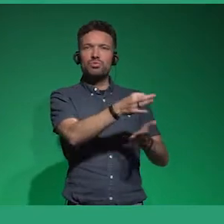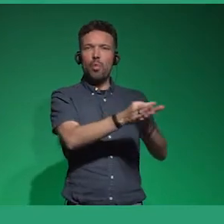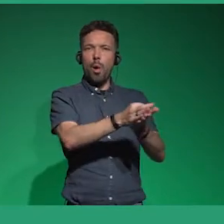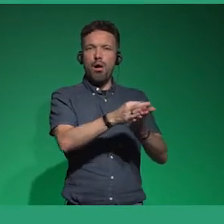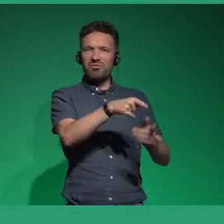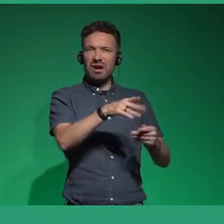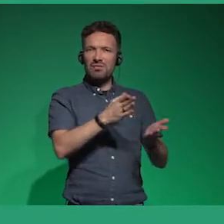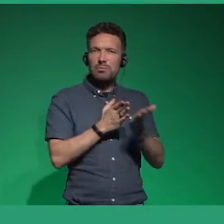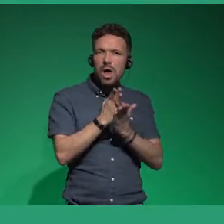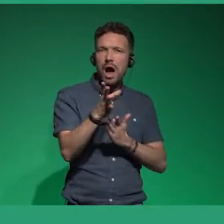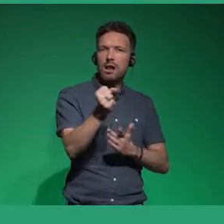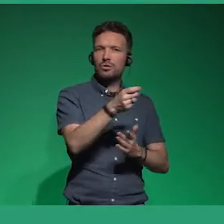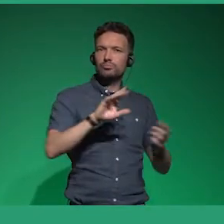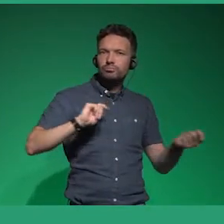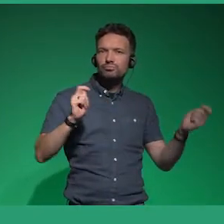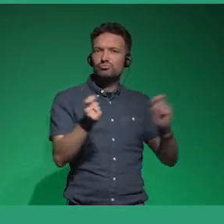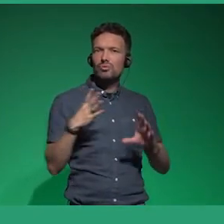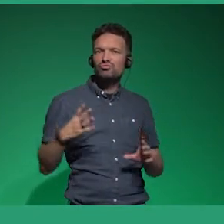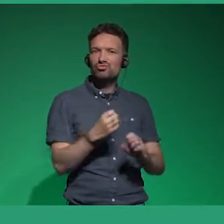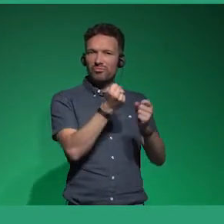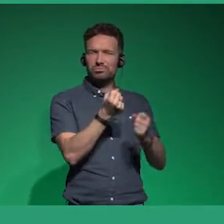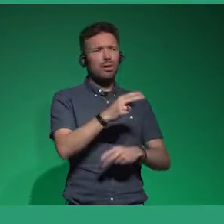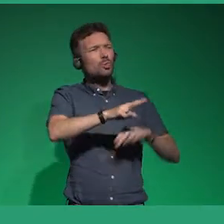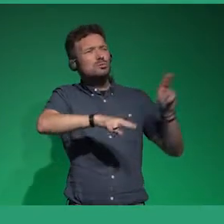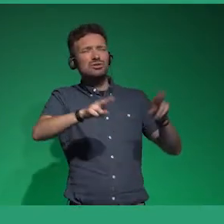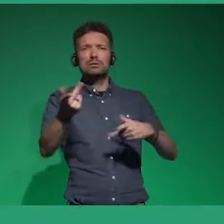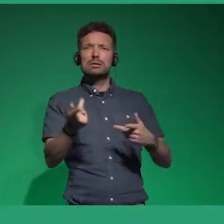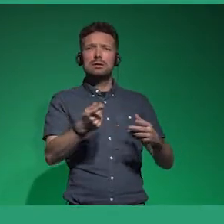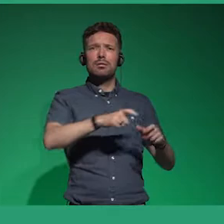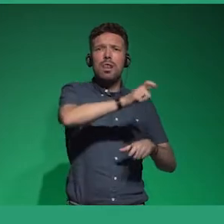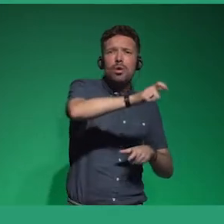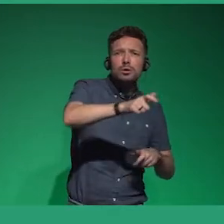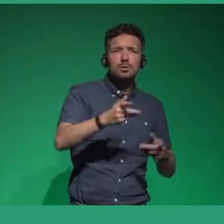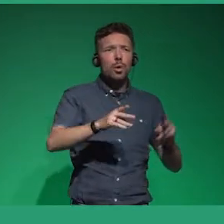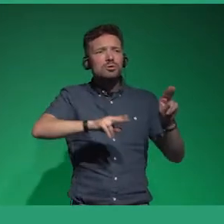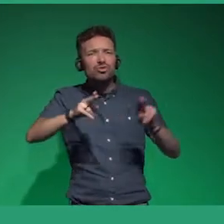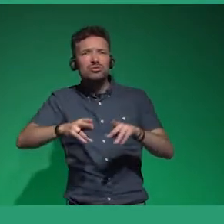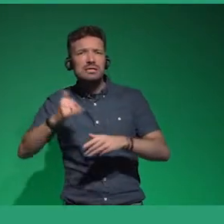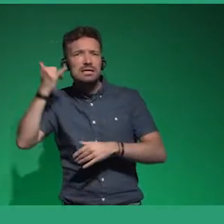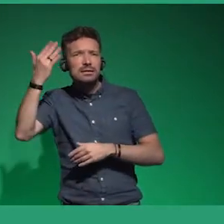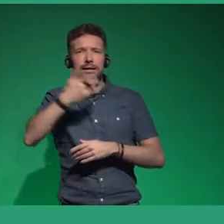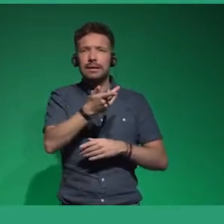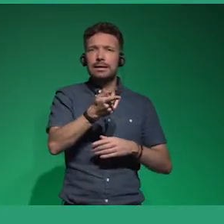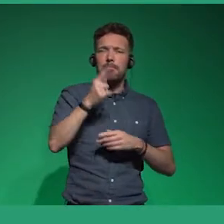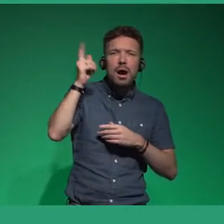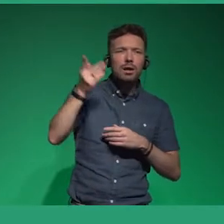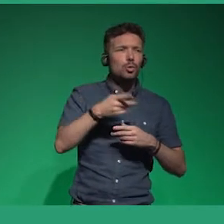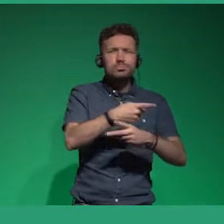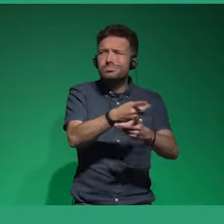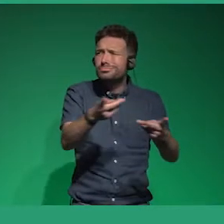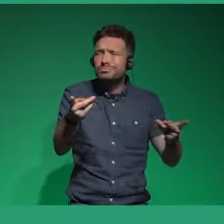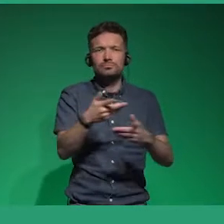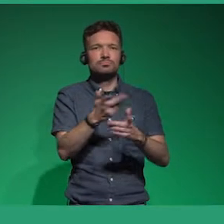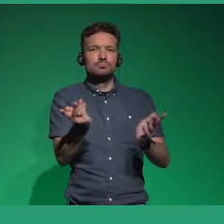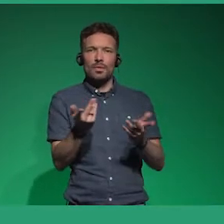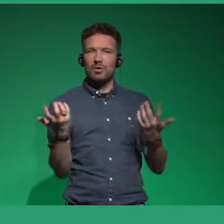ideas, and in that way, hopefully create new ways to look at things, and hopefully, lead to a